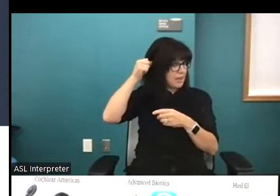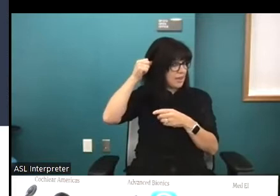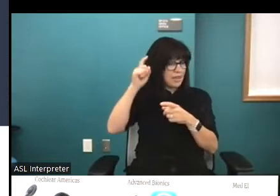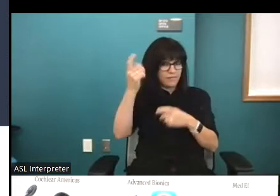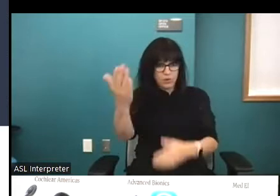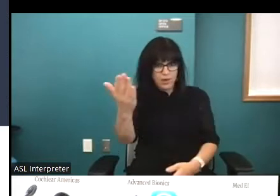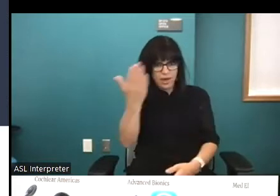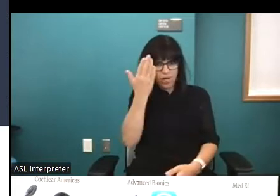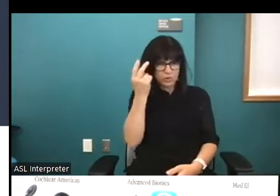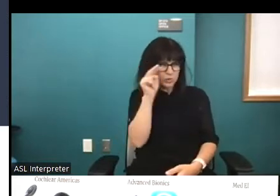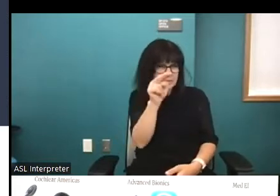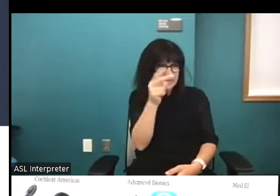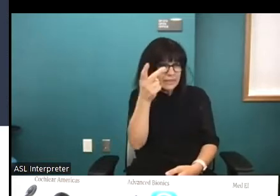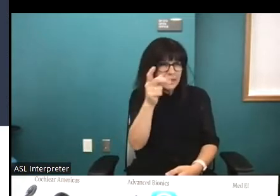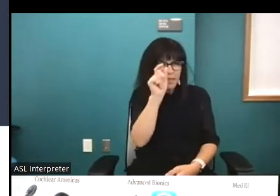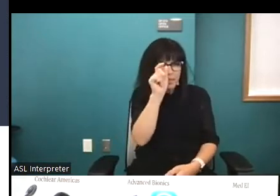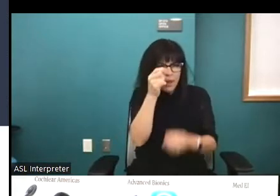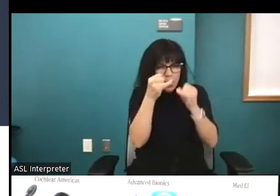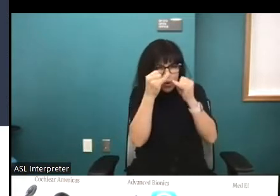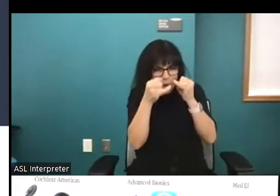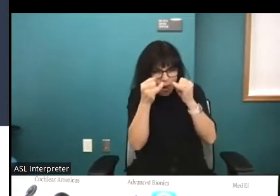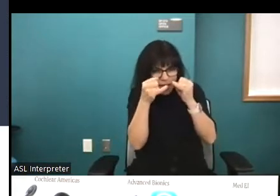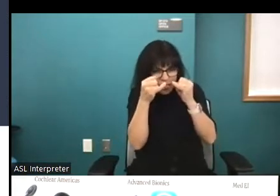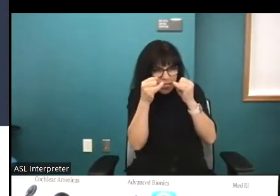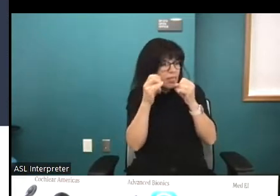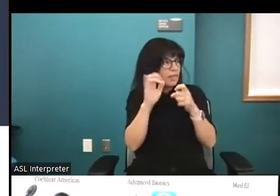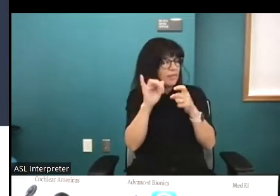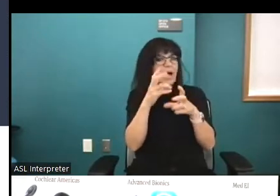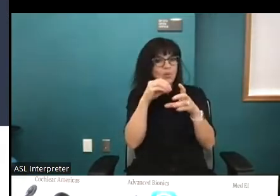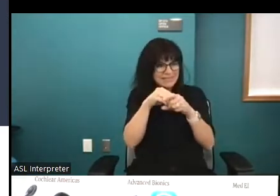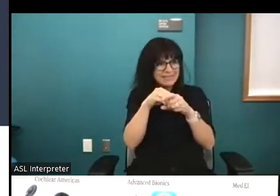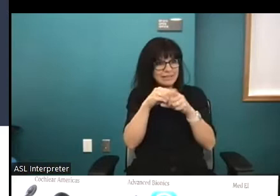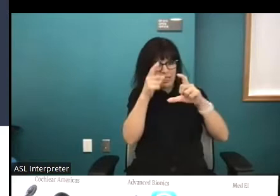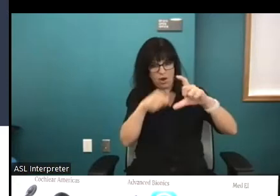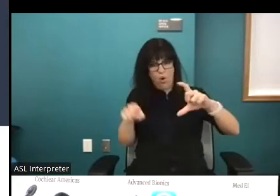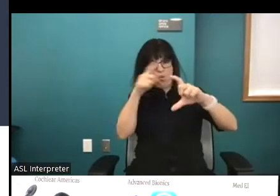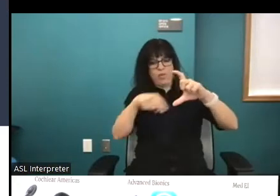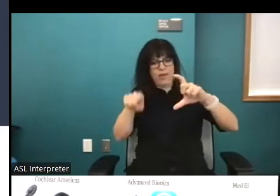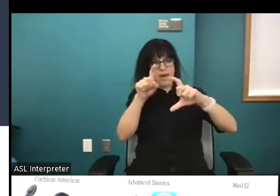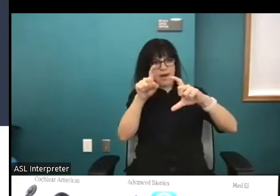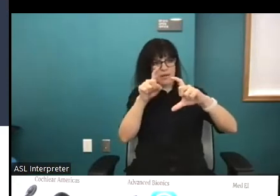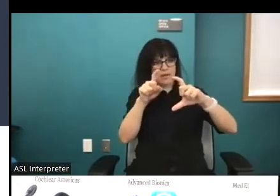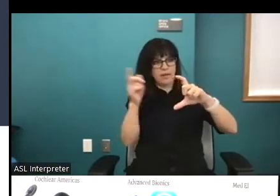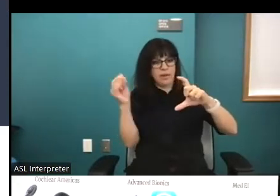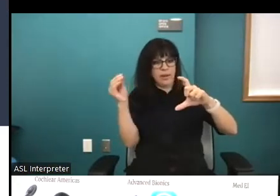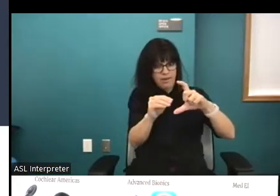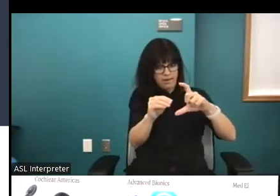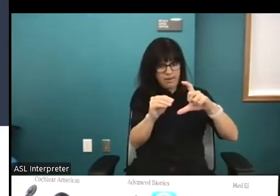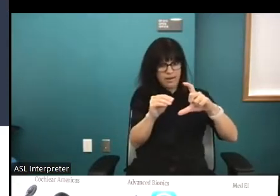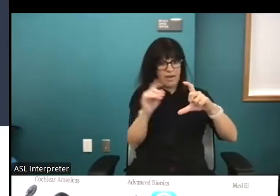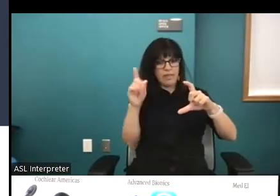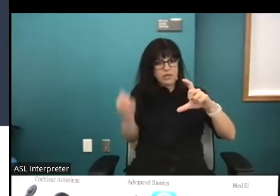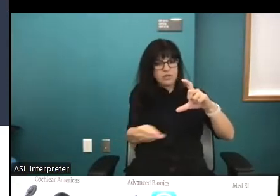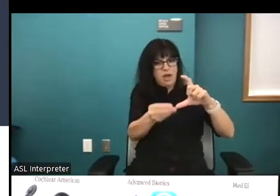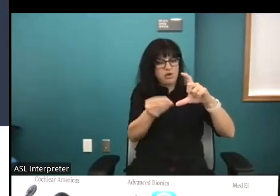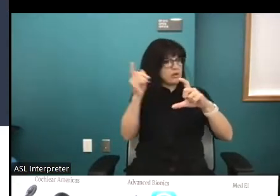close, you can see there's a tiny little coil at the end. That's the part that goes in the cochlea, right? And so that part goes in the cochlea. This part, they just slip underneath